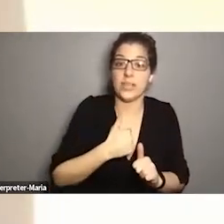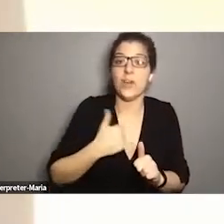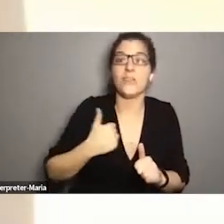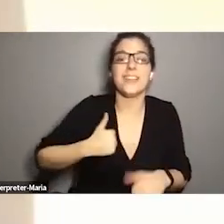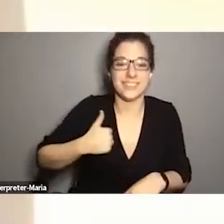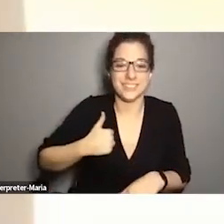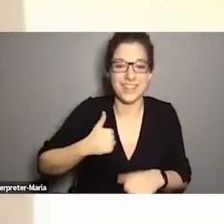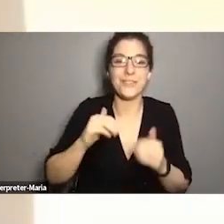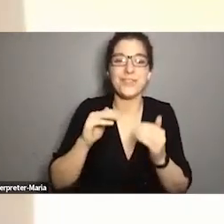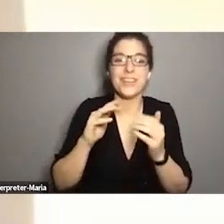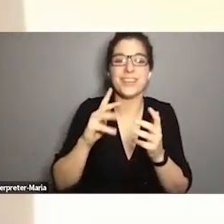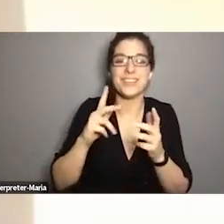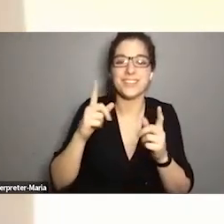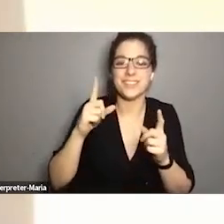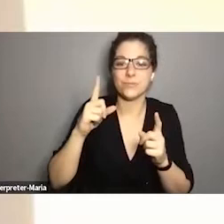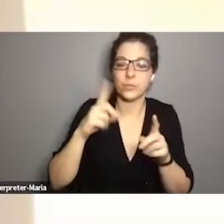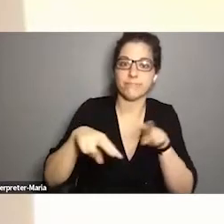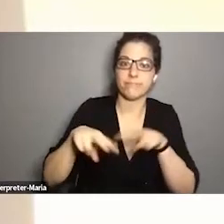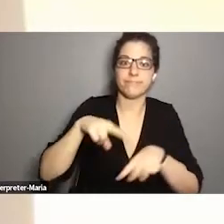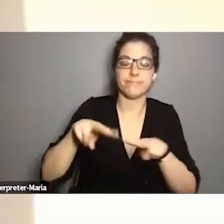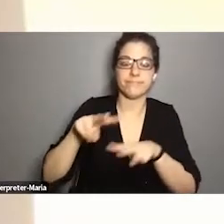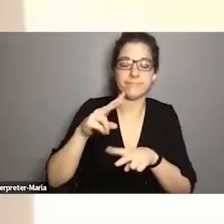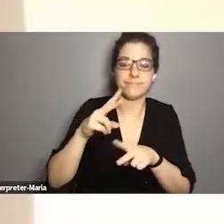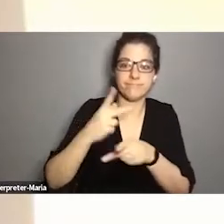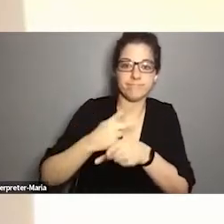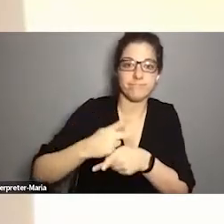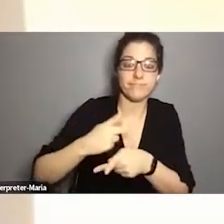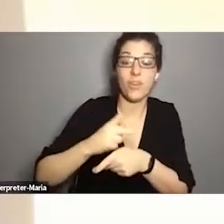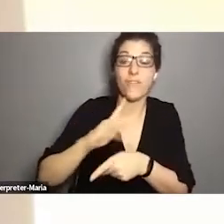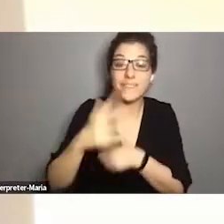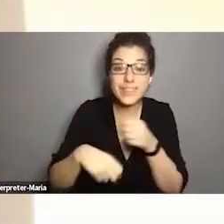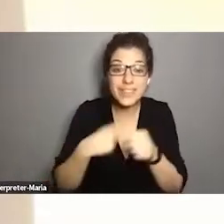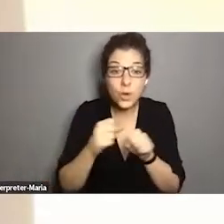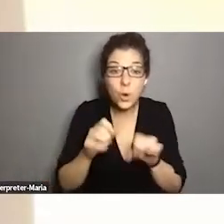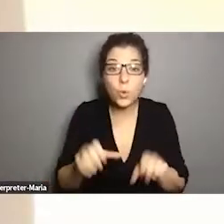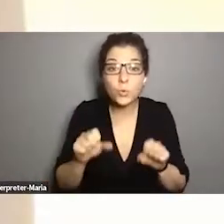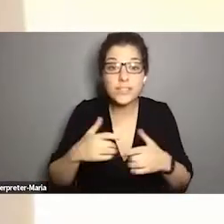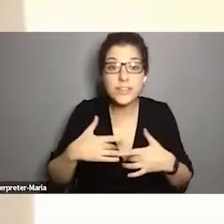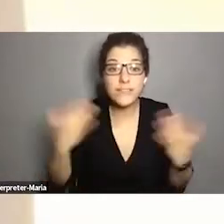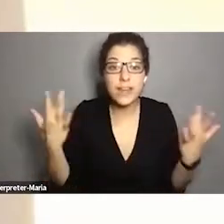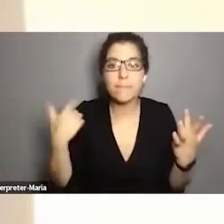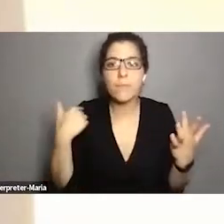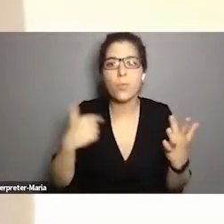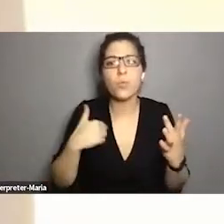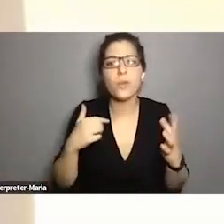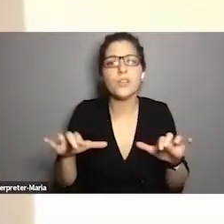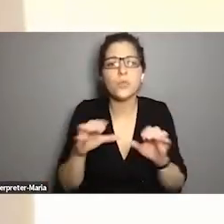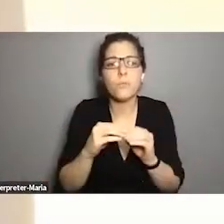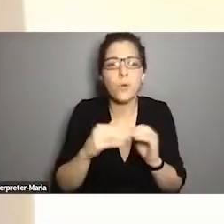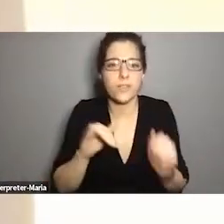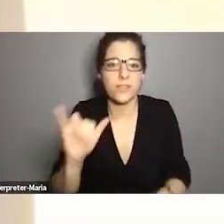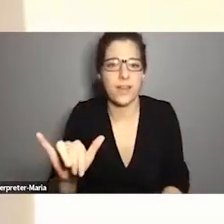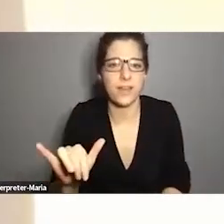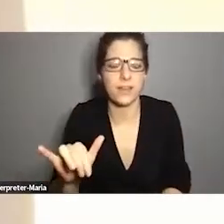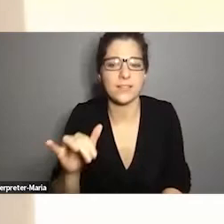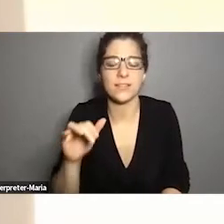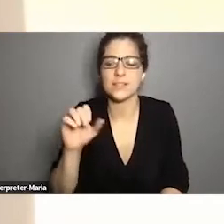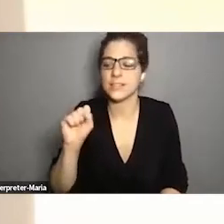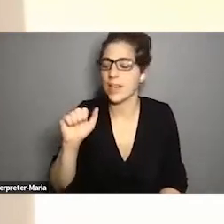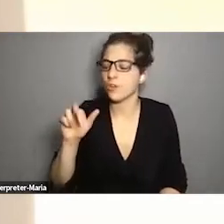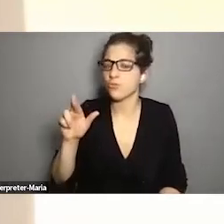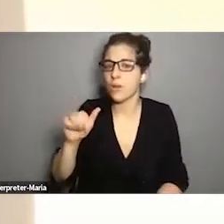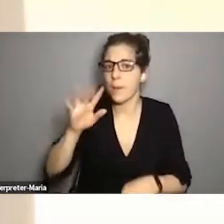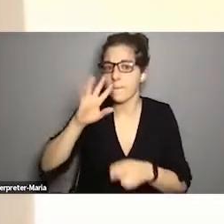proud of the measures we've taken. This is our fifth year doing this event. But we do more than that. Sara mentioned this